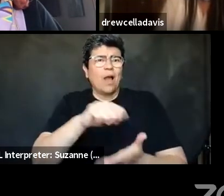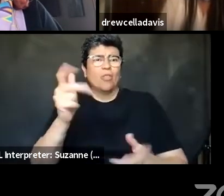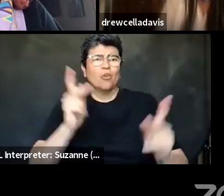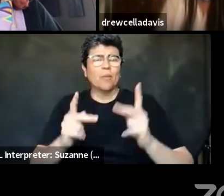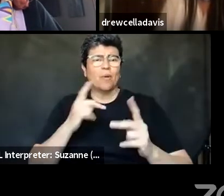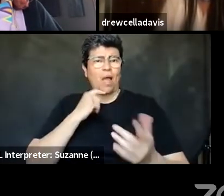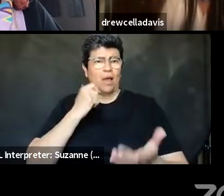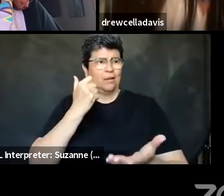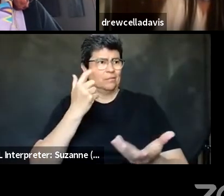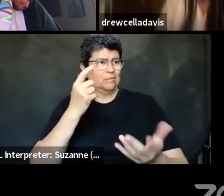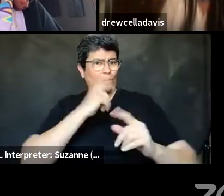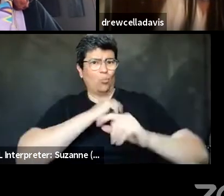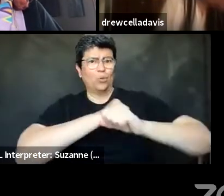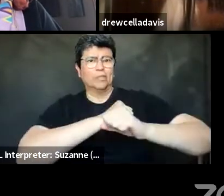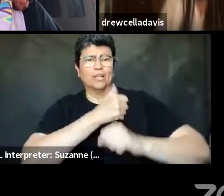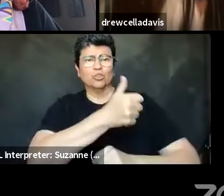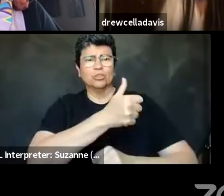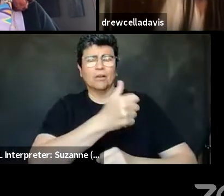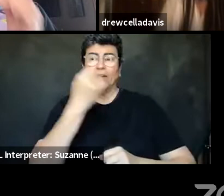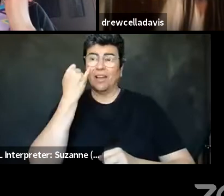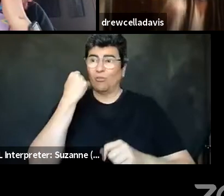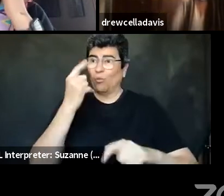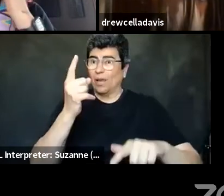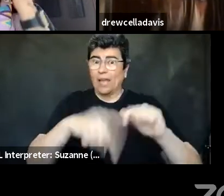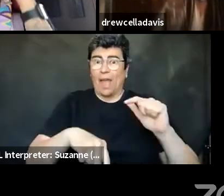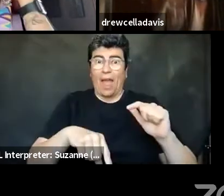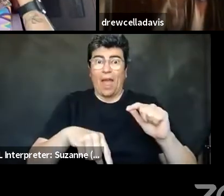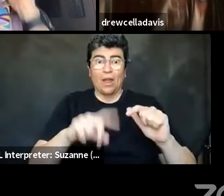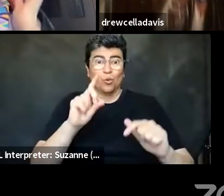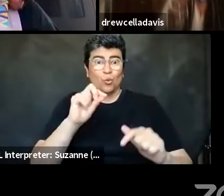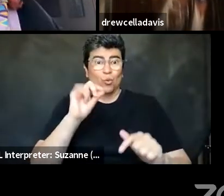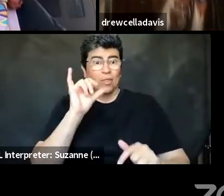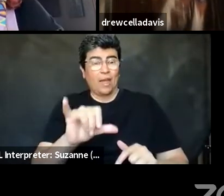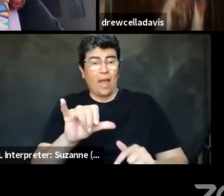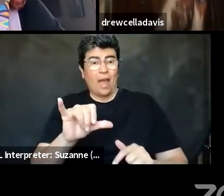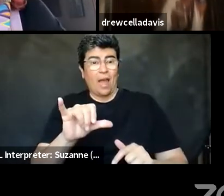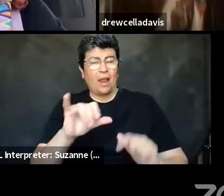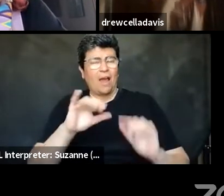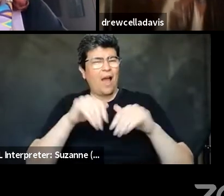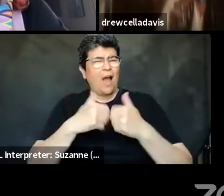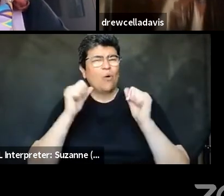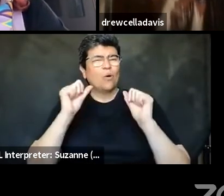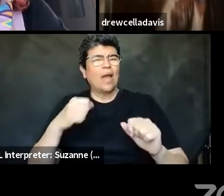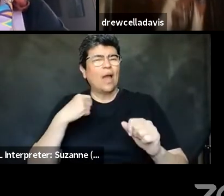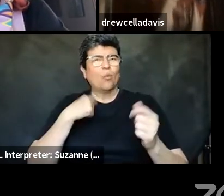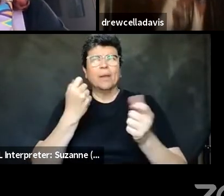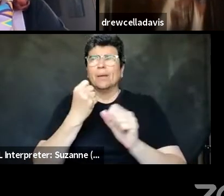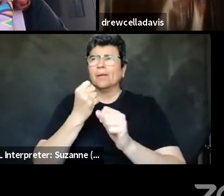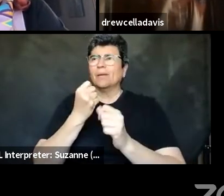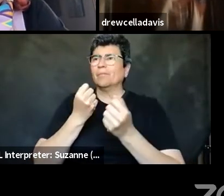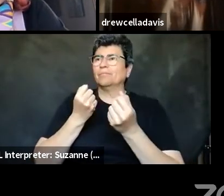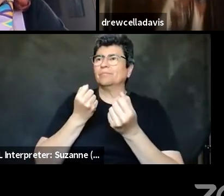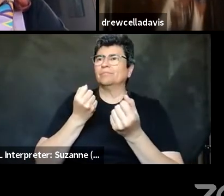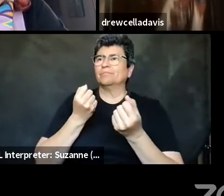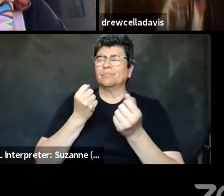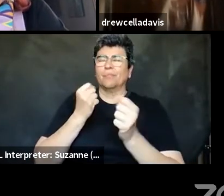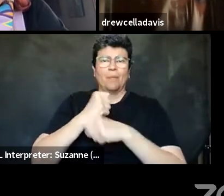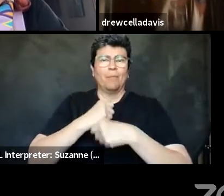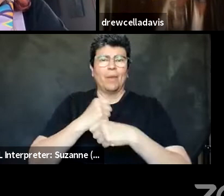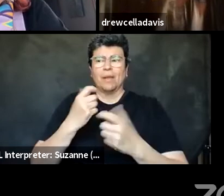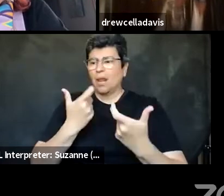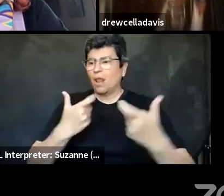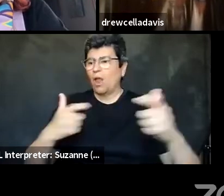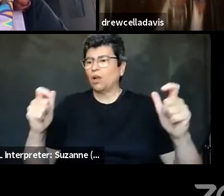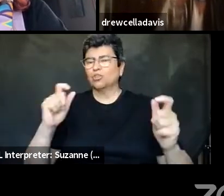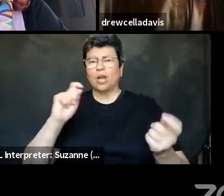But if we can't take a simple step such as that, how can we make these larger adjustments that